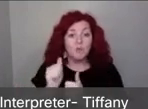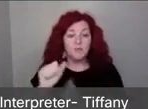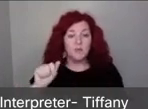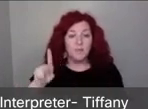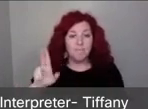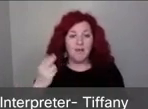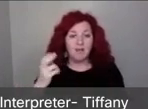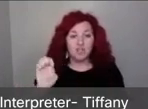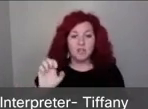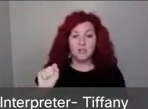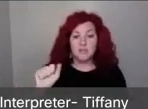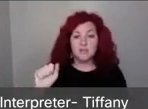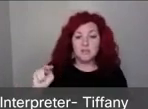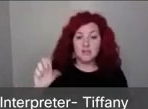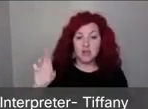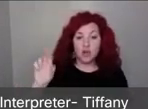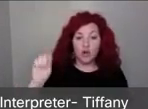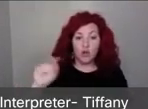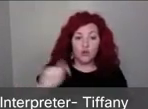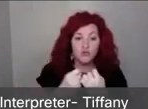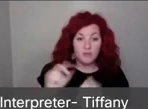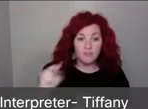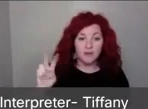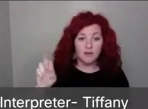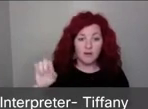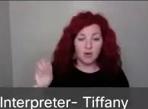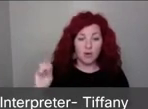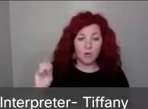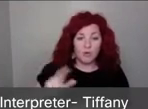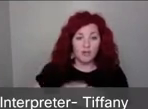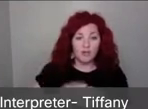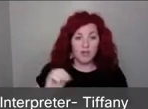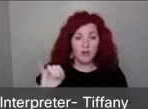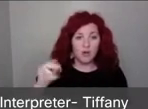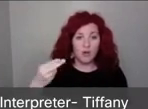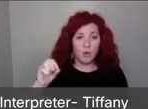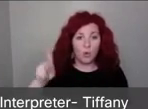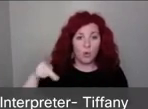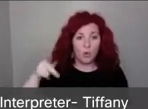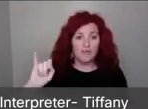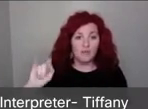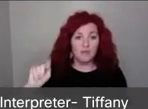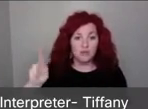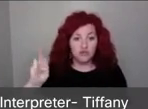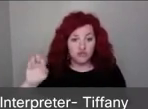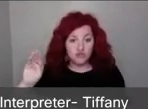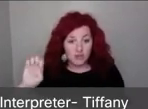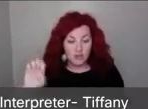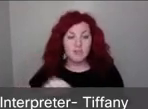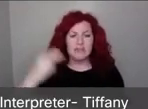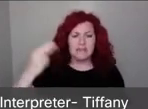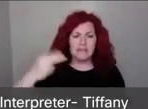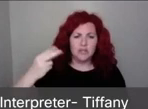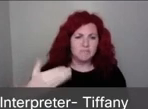Tribe, Navajo Nation, and the Hopi Tribe. Second, history has shown that these